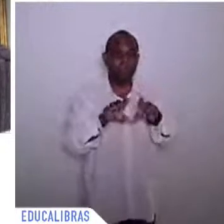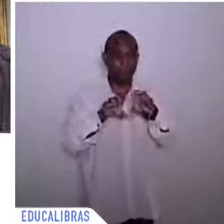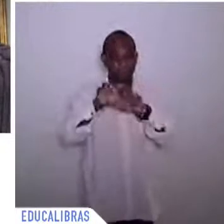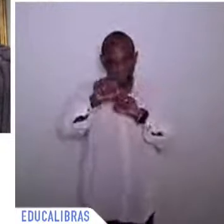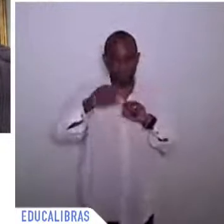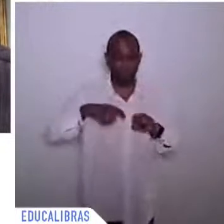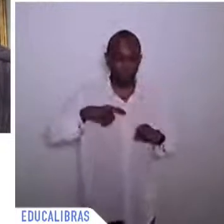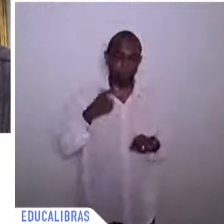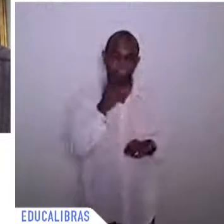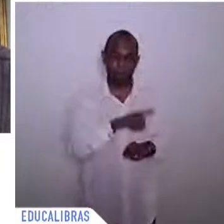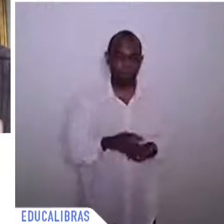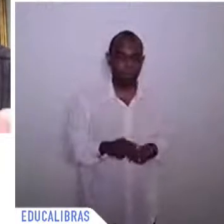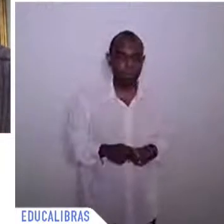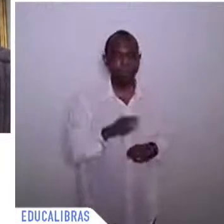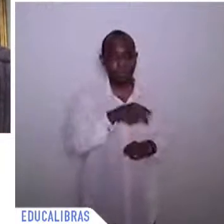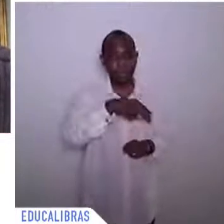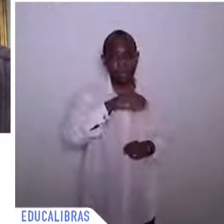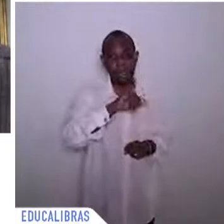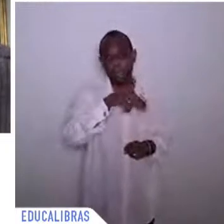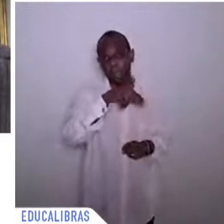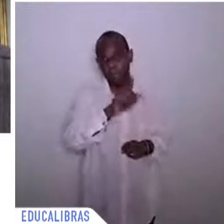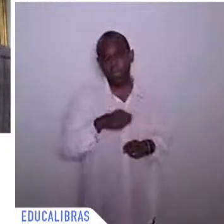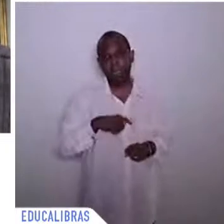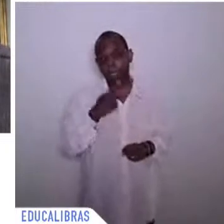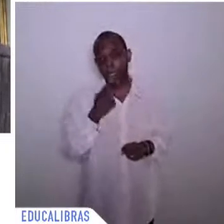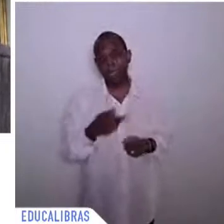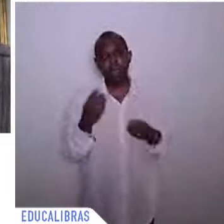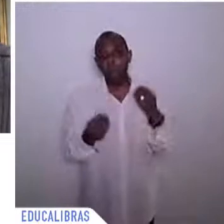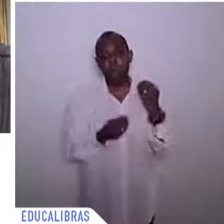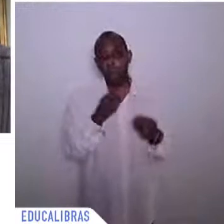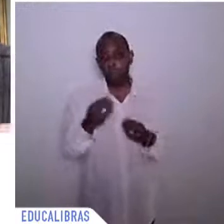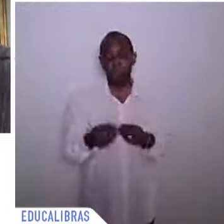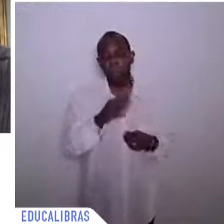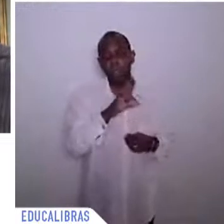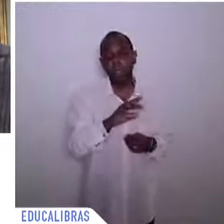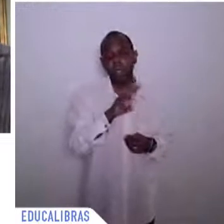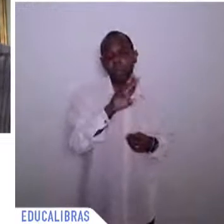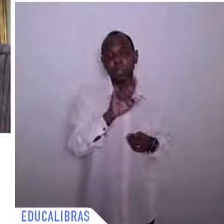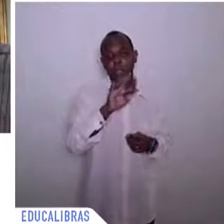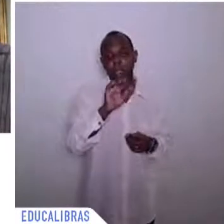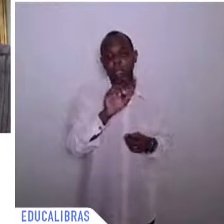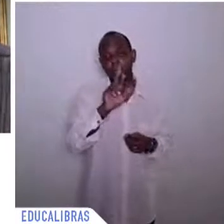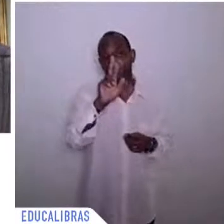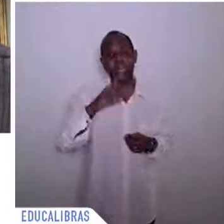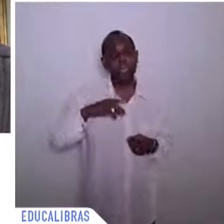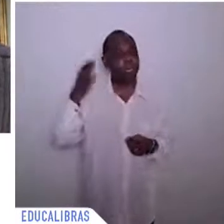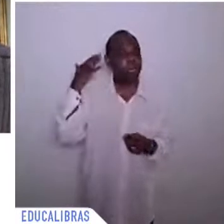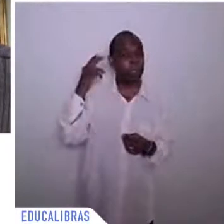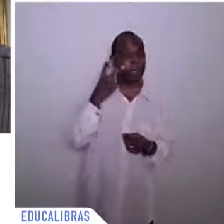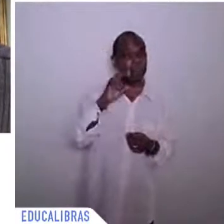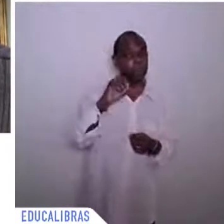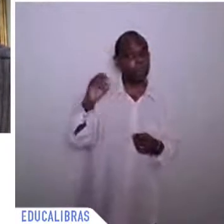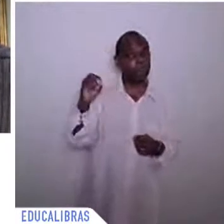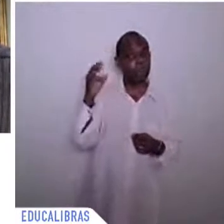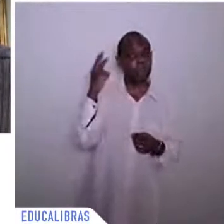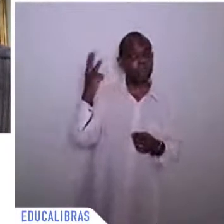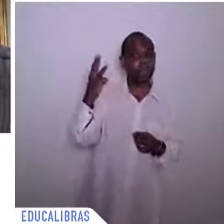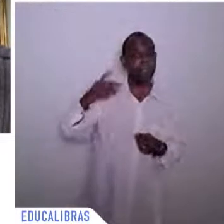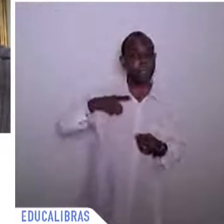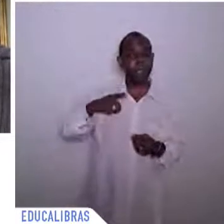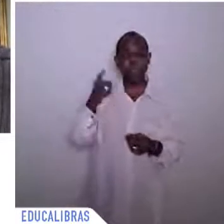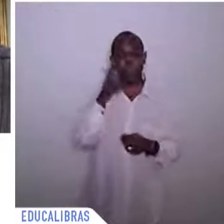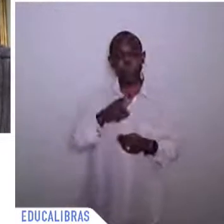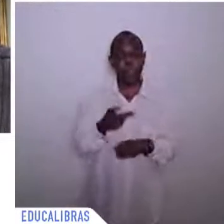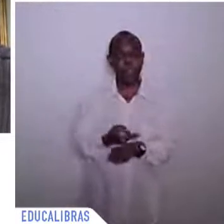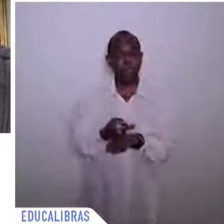postdoctoral fellow at the National Institute of Science and Technology in Digital Democracy, as well as associate researcher at the